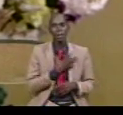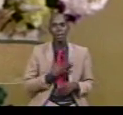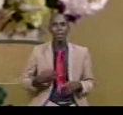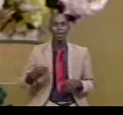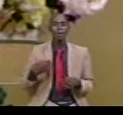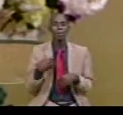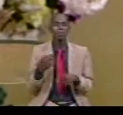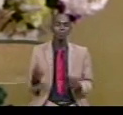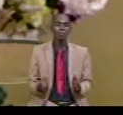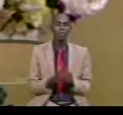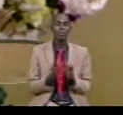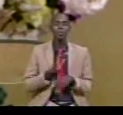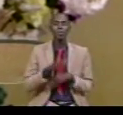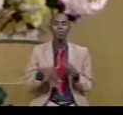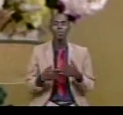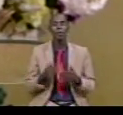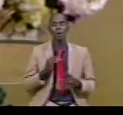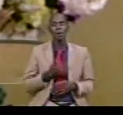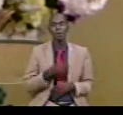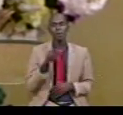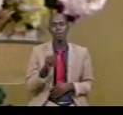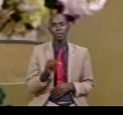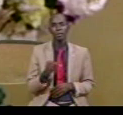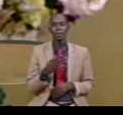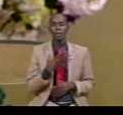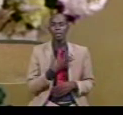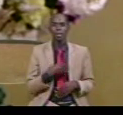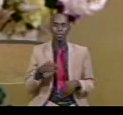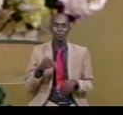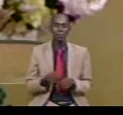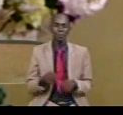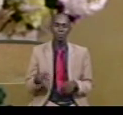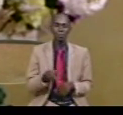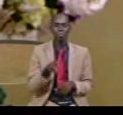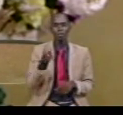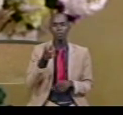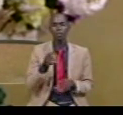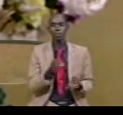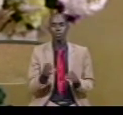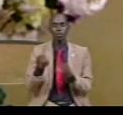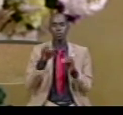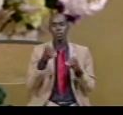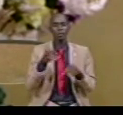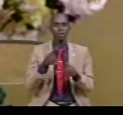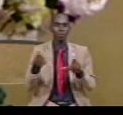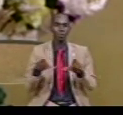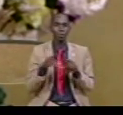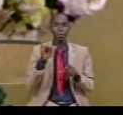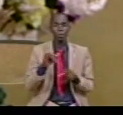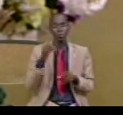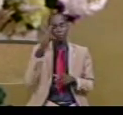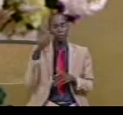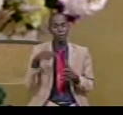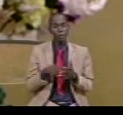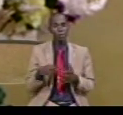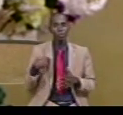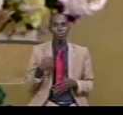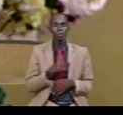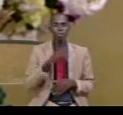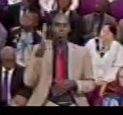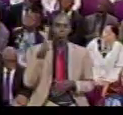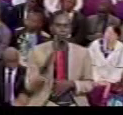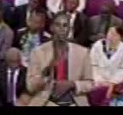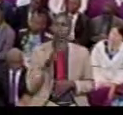all our needs, and transportation locally. For this, we shall remain indebted to